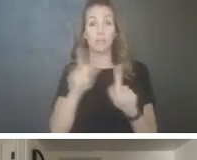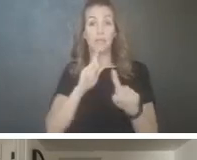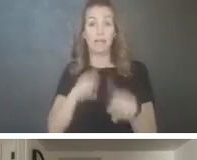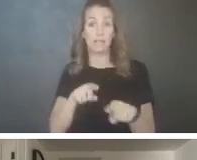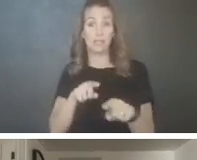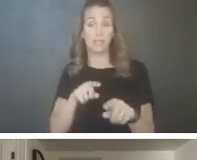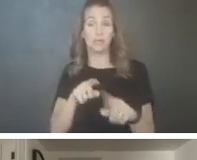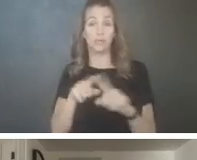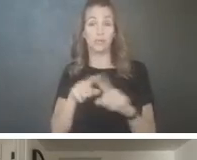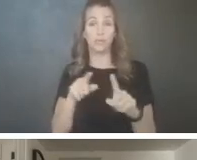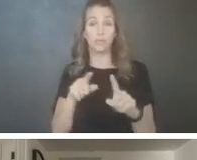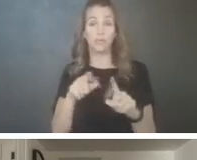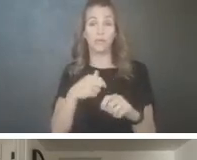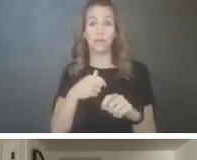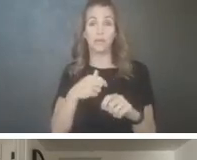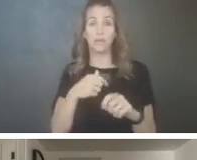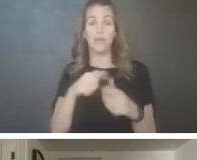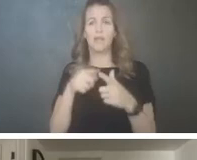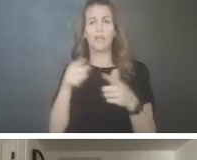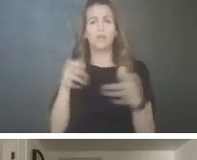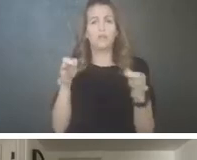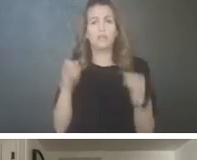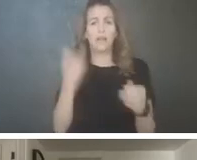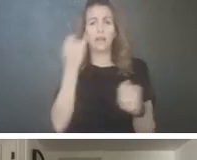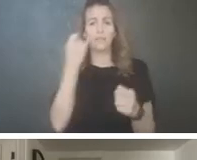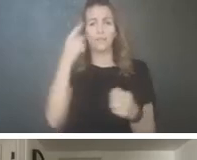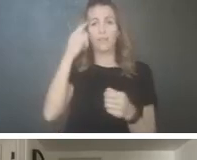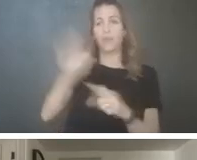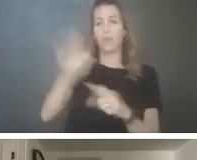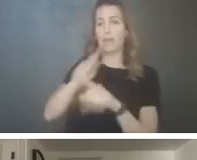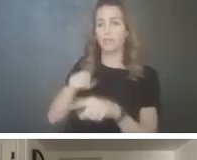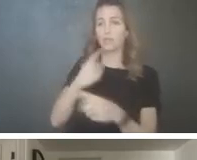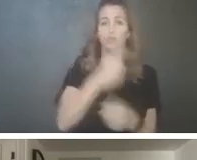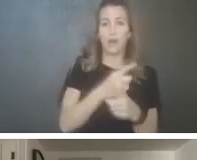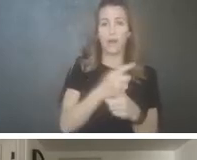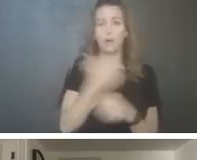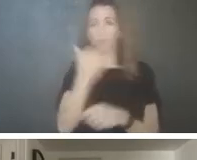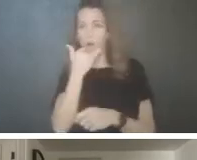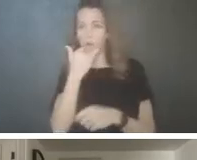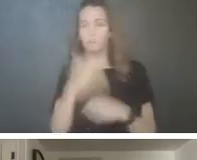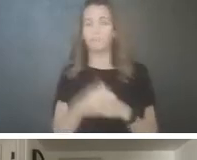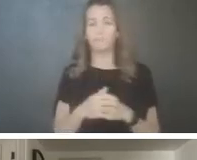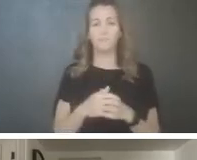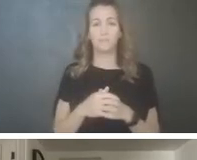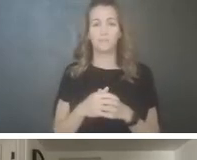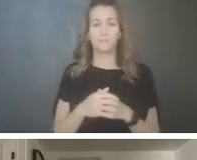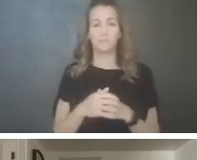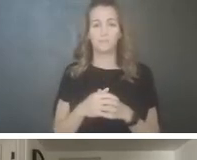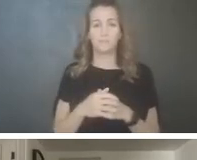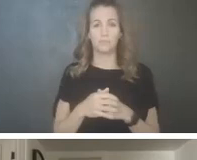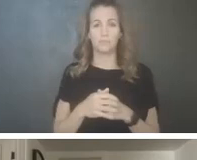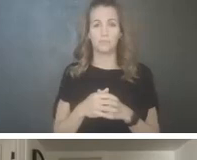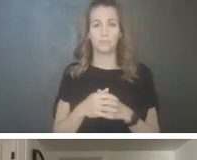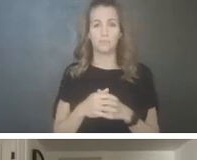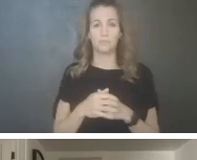I say no, because then you can decide whether or not you think their answer is right or wrong to form your answer. So think of